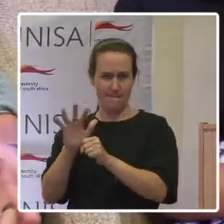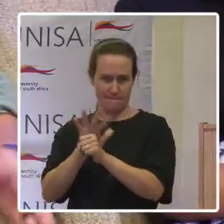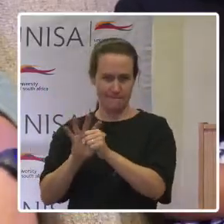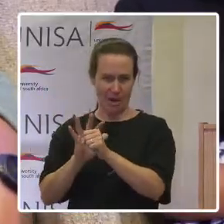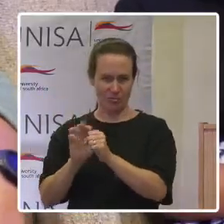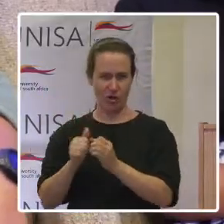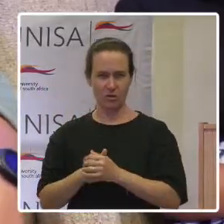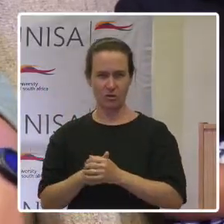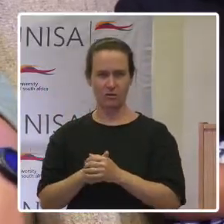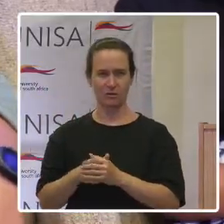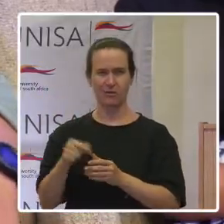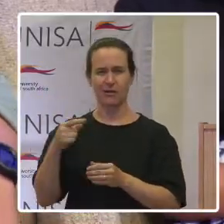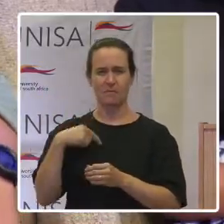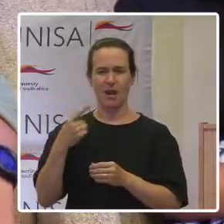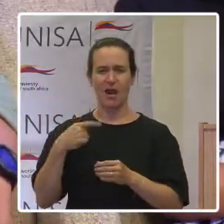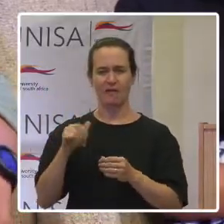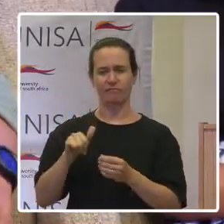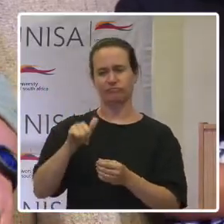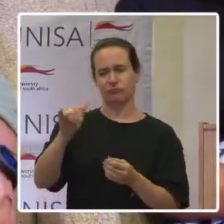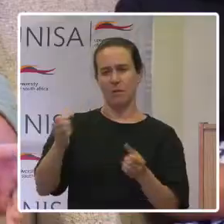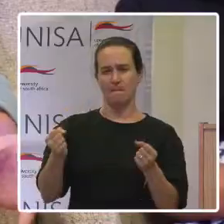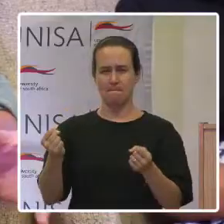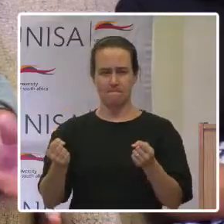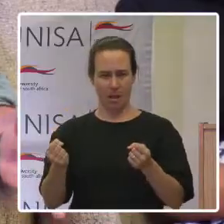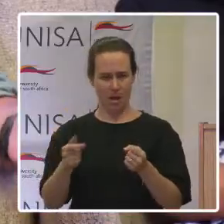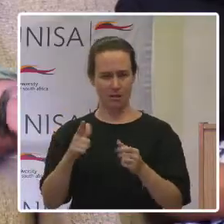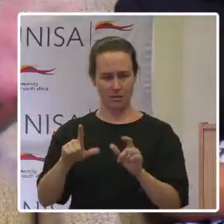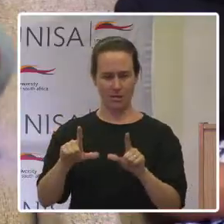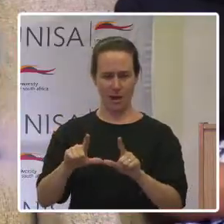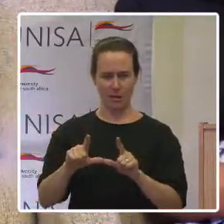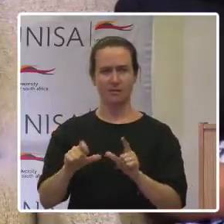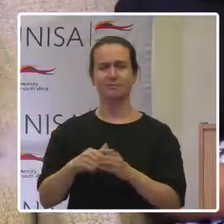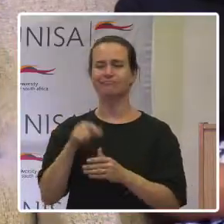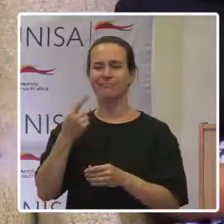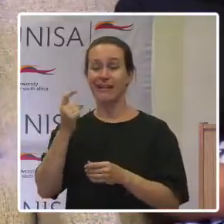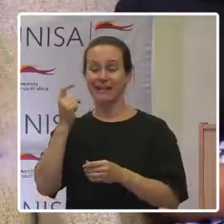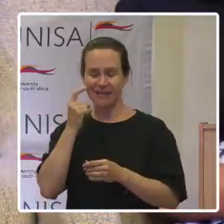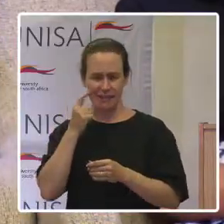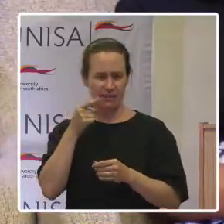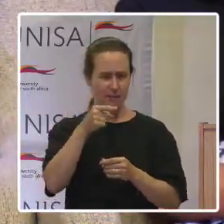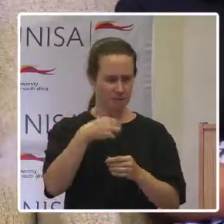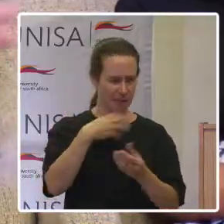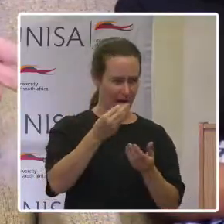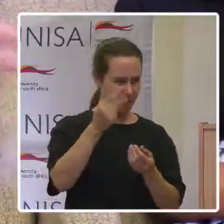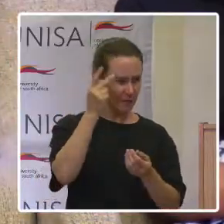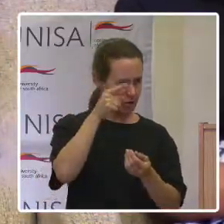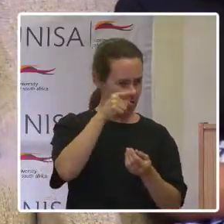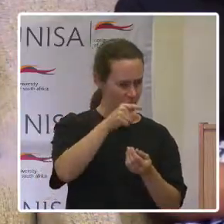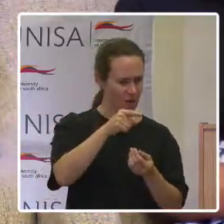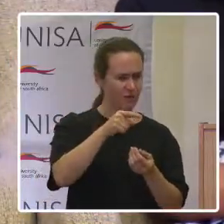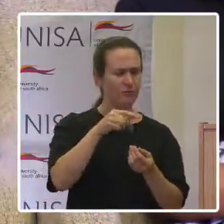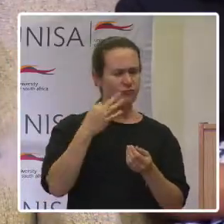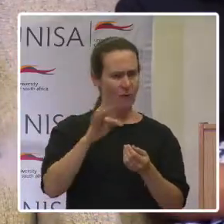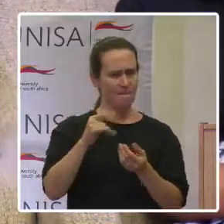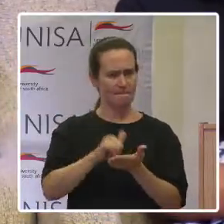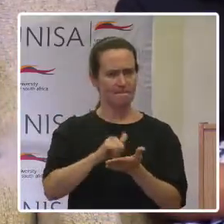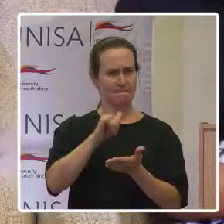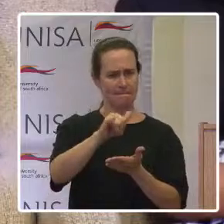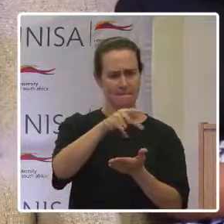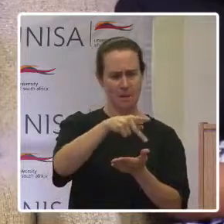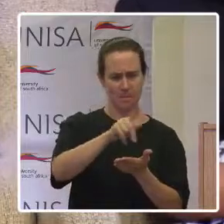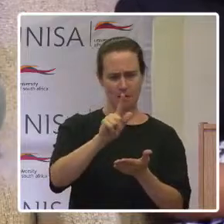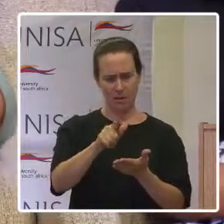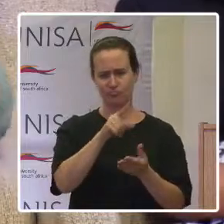private pilot's license side of things, it was actually very easy to transition my learning from the PPL